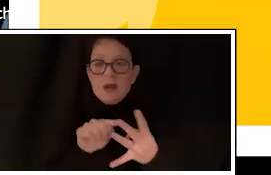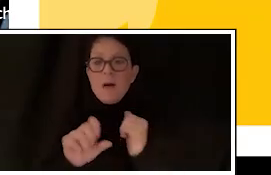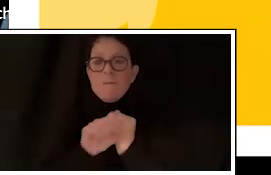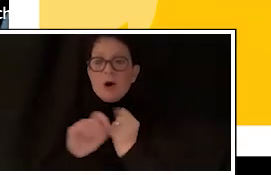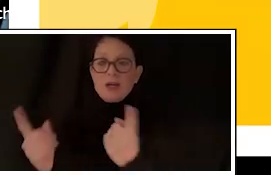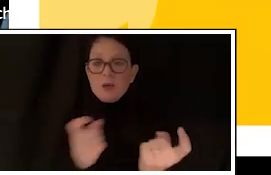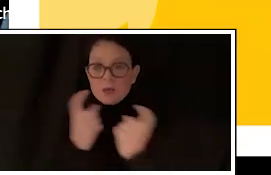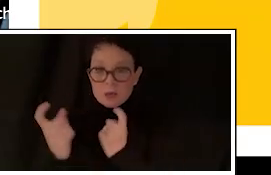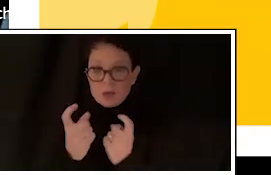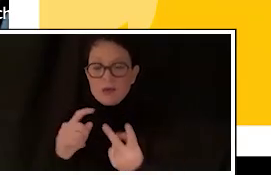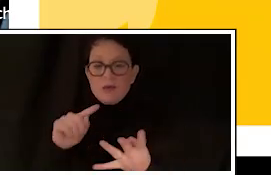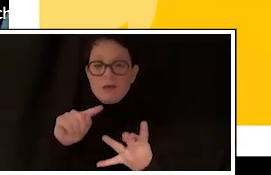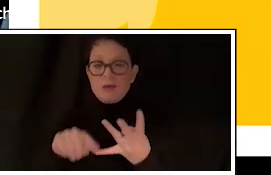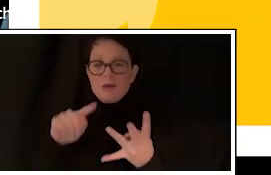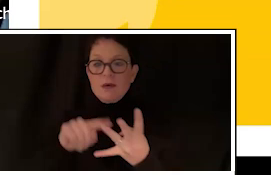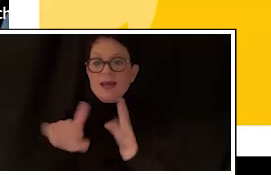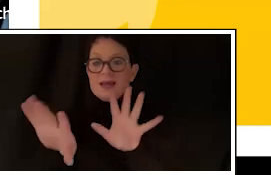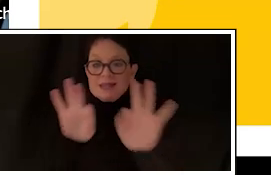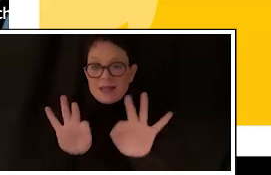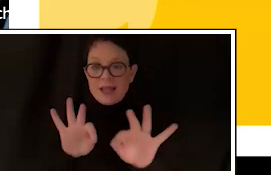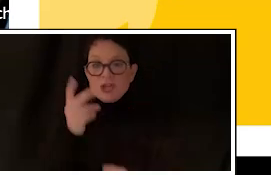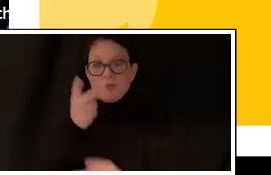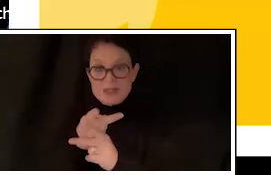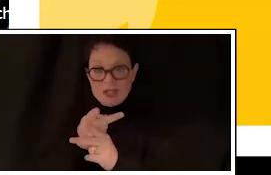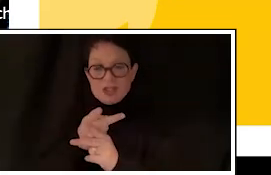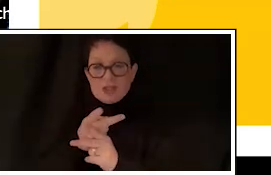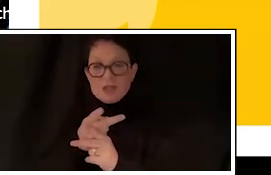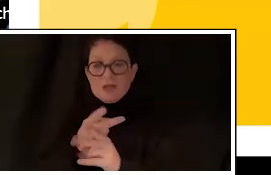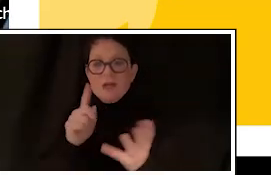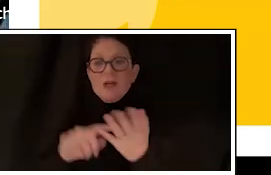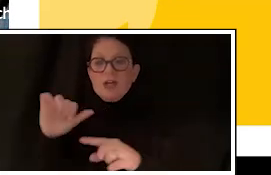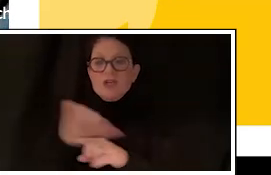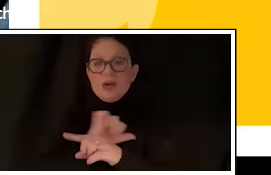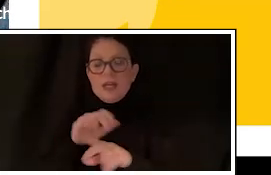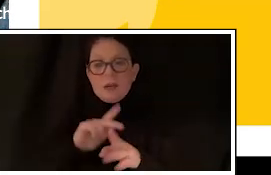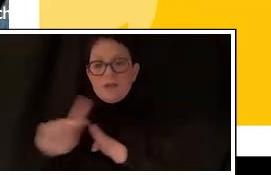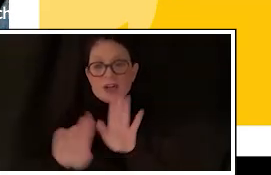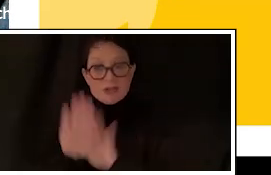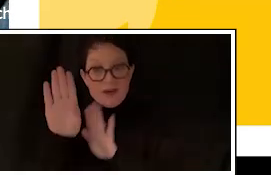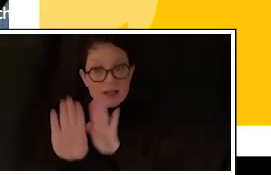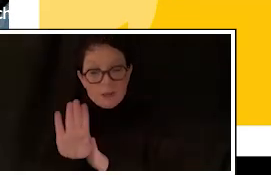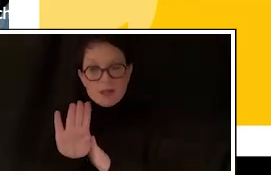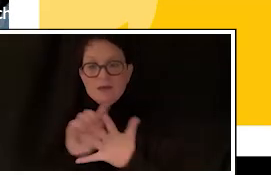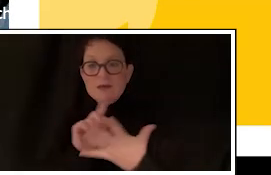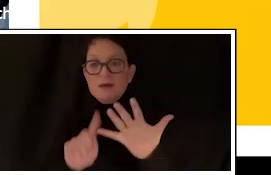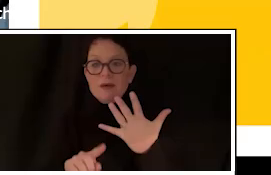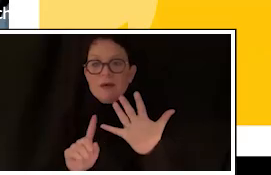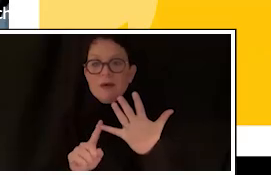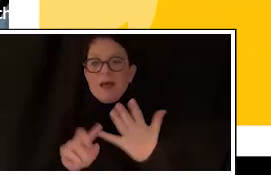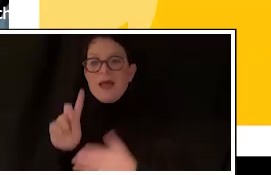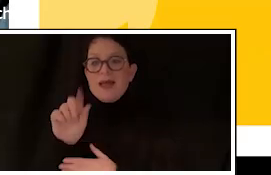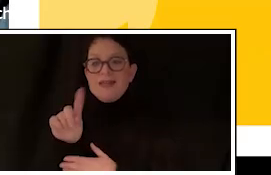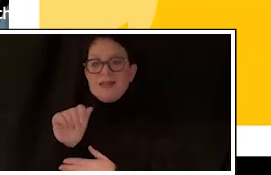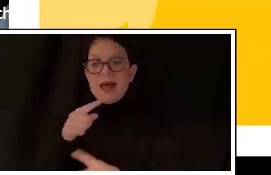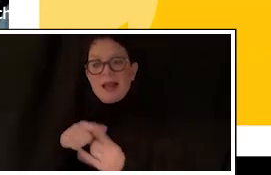marketing and recruitment, selection and retention, training and professional development, and data